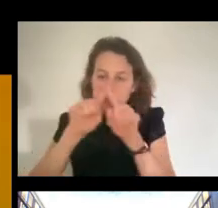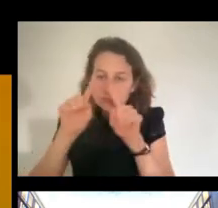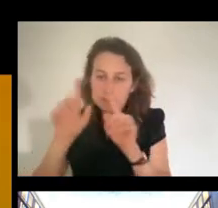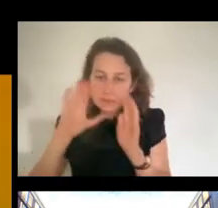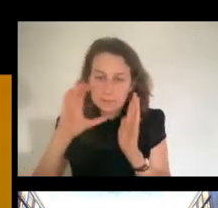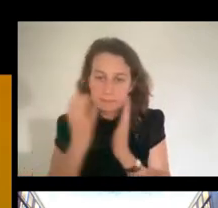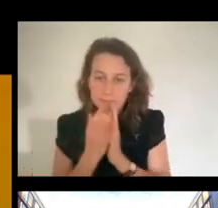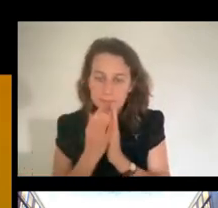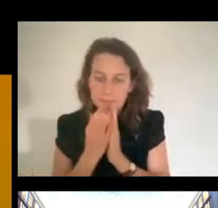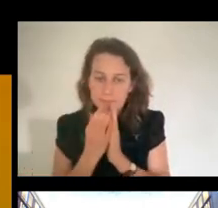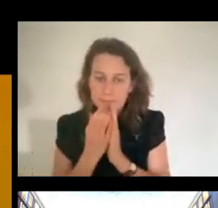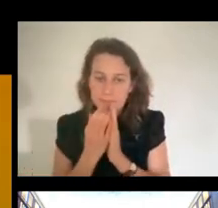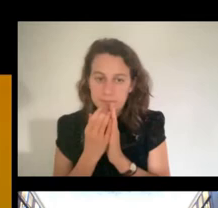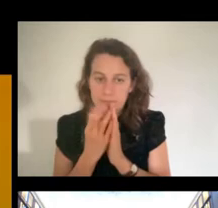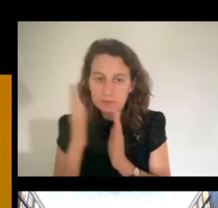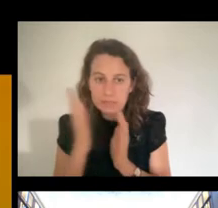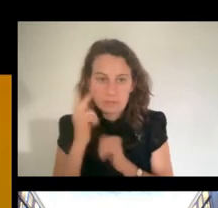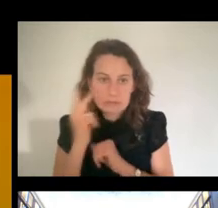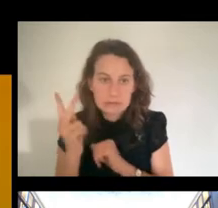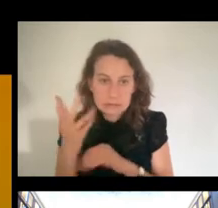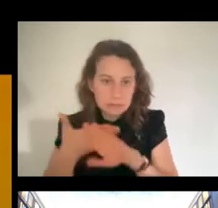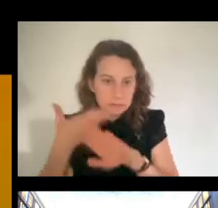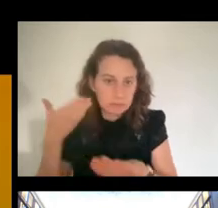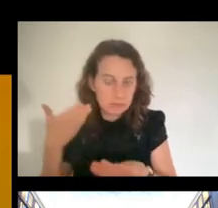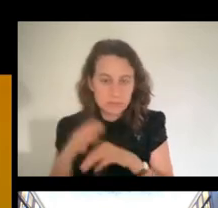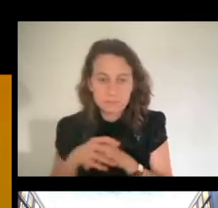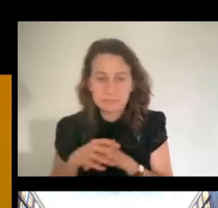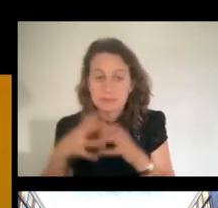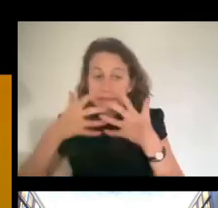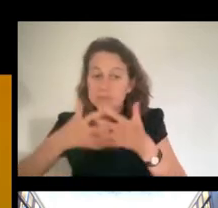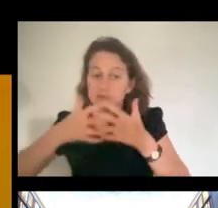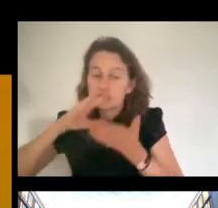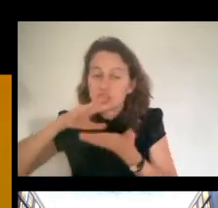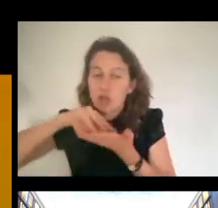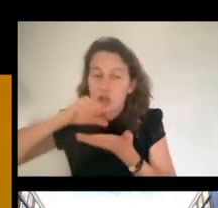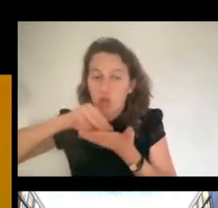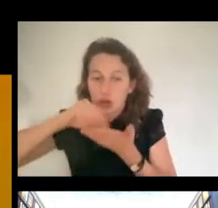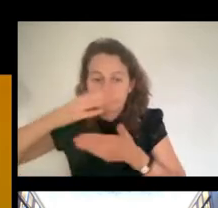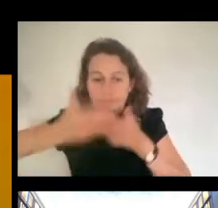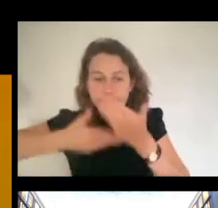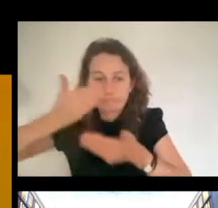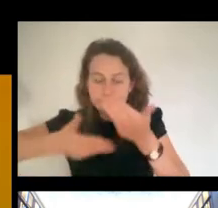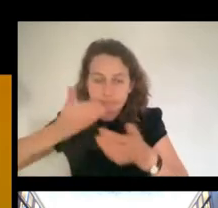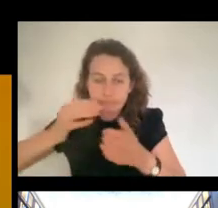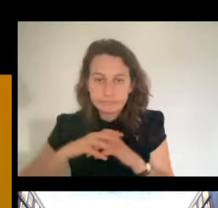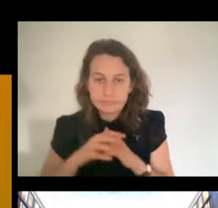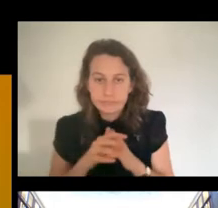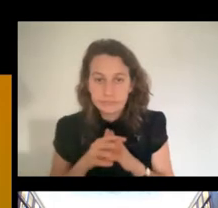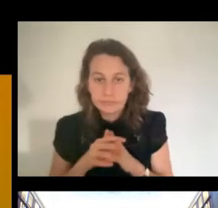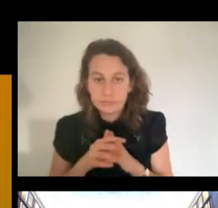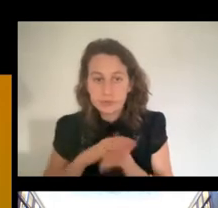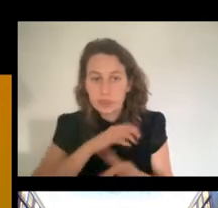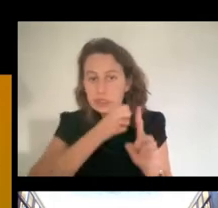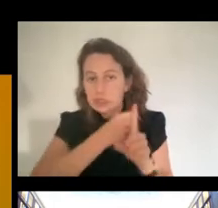you know, we've never seen before, as the machine learns and, you know, to from its own algorithms how to